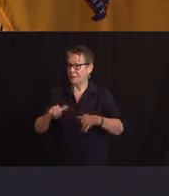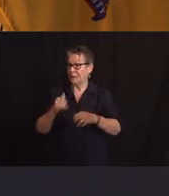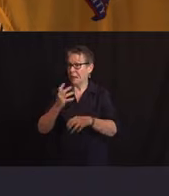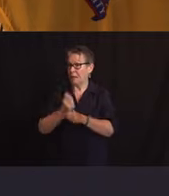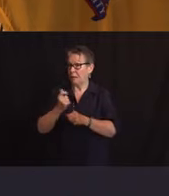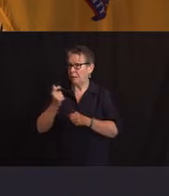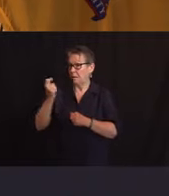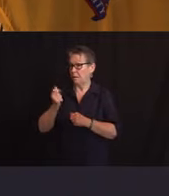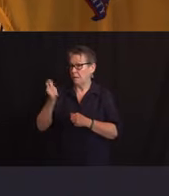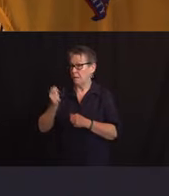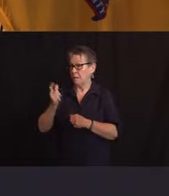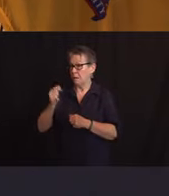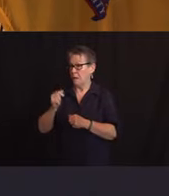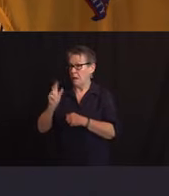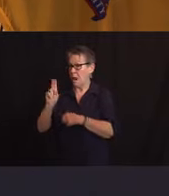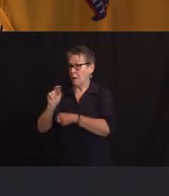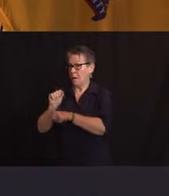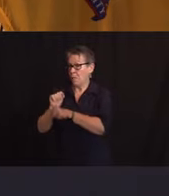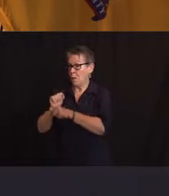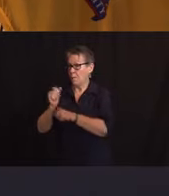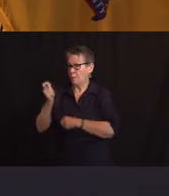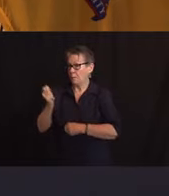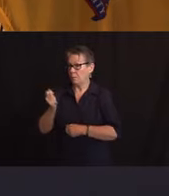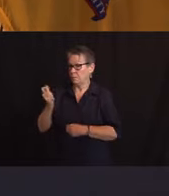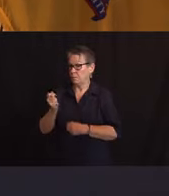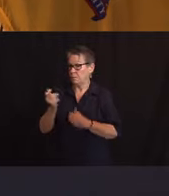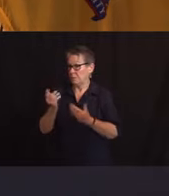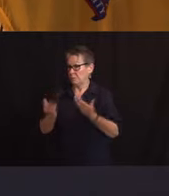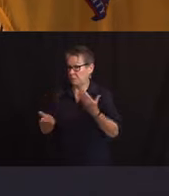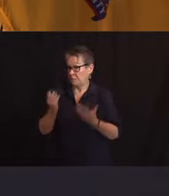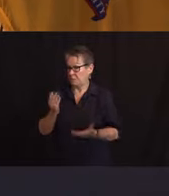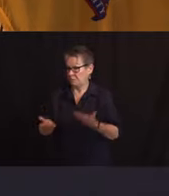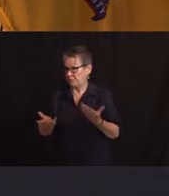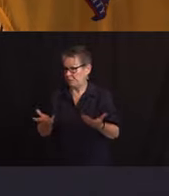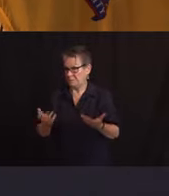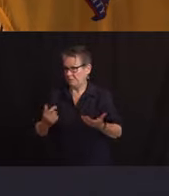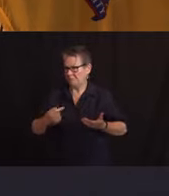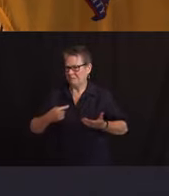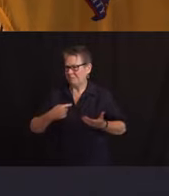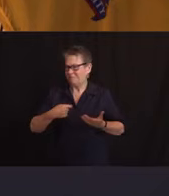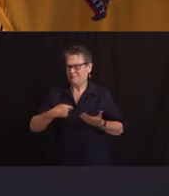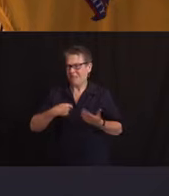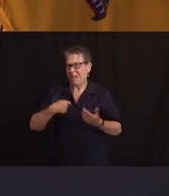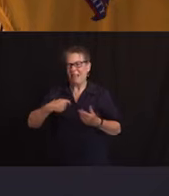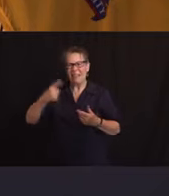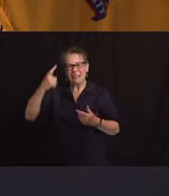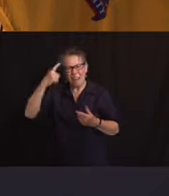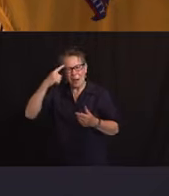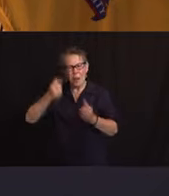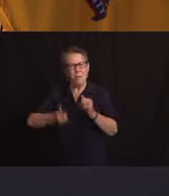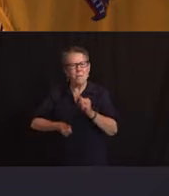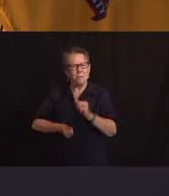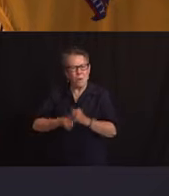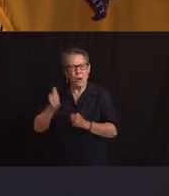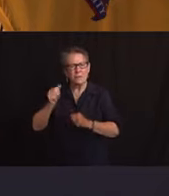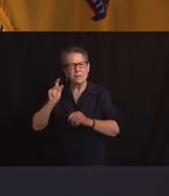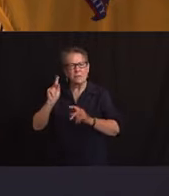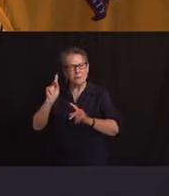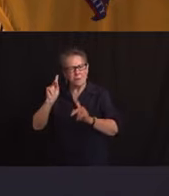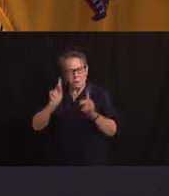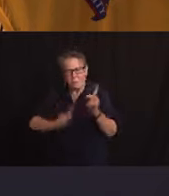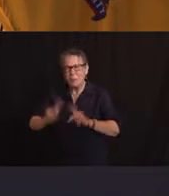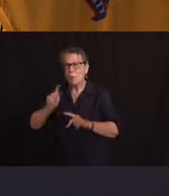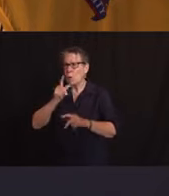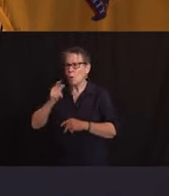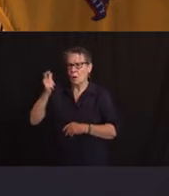quite possible. I continue to believe the overwhelming amount of folks who are getting benefits are desperately in need of those benefits. When you look